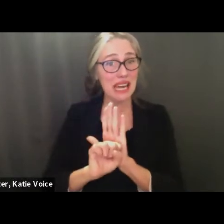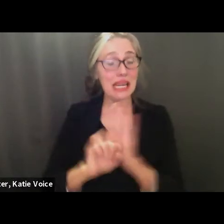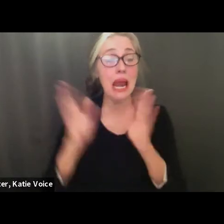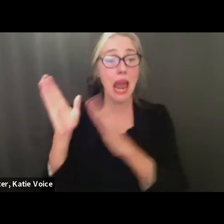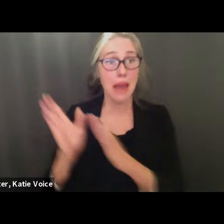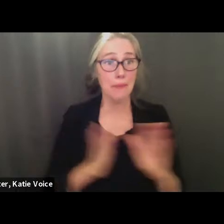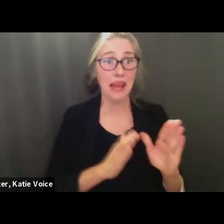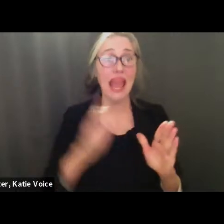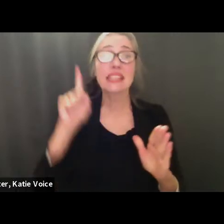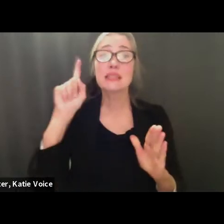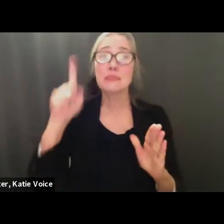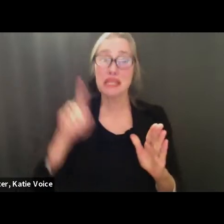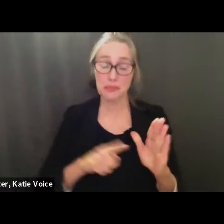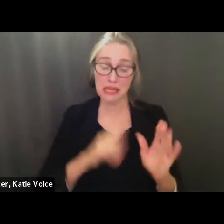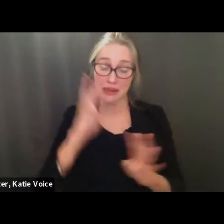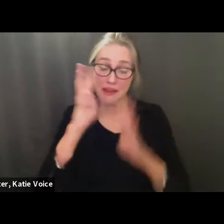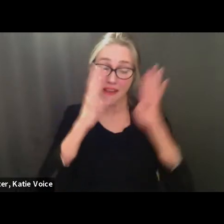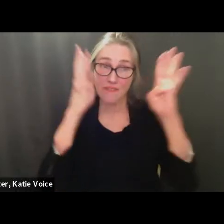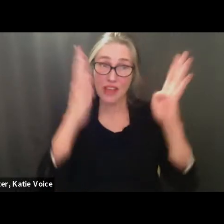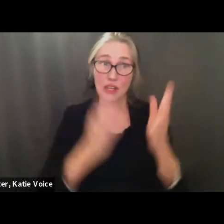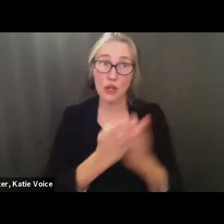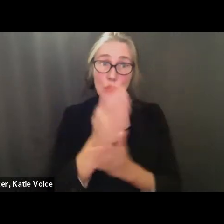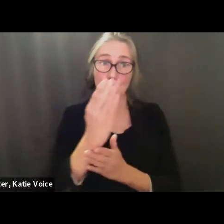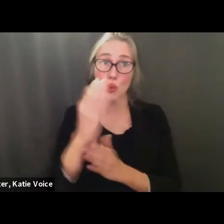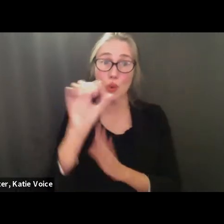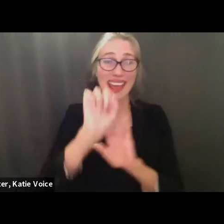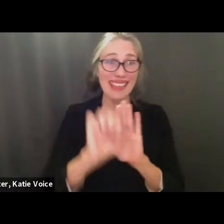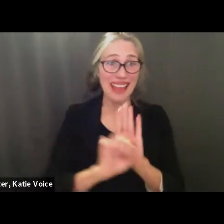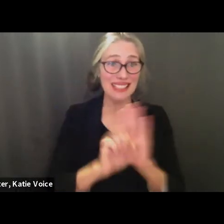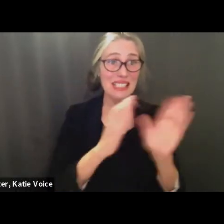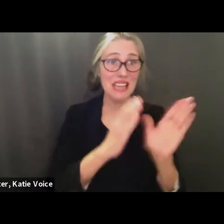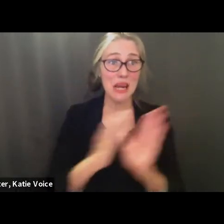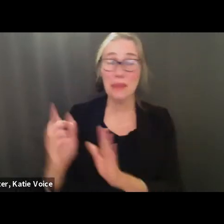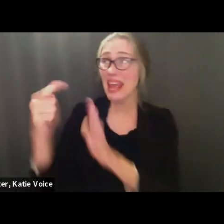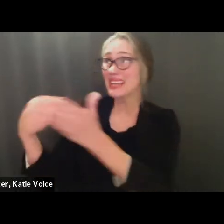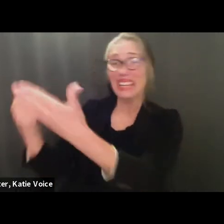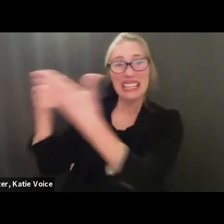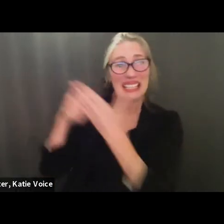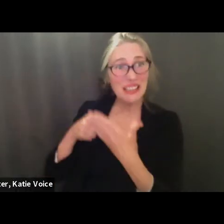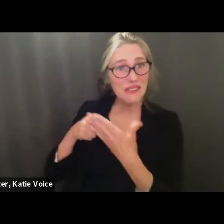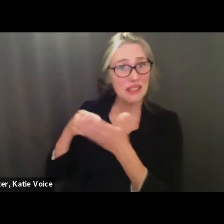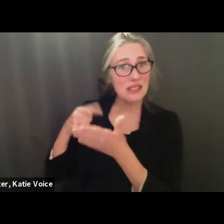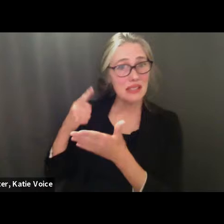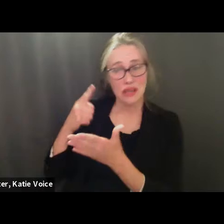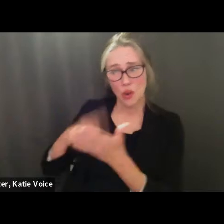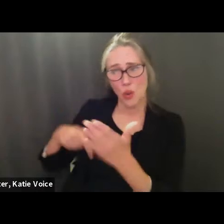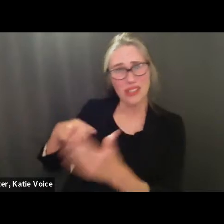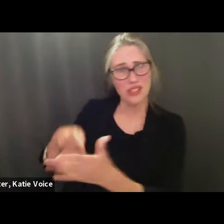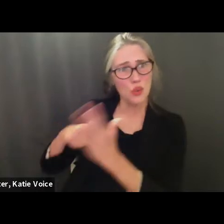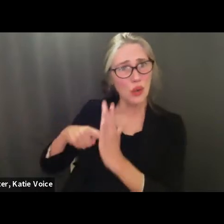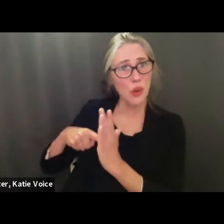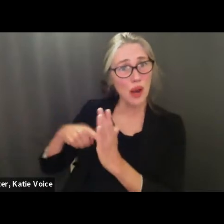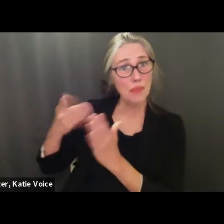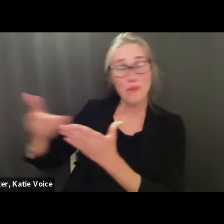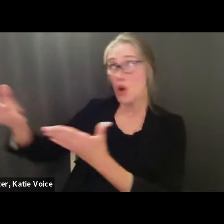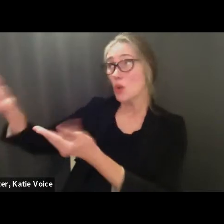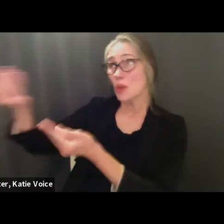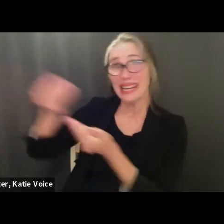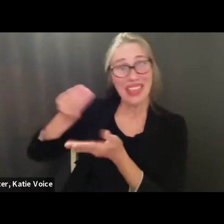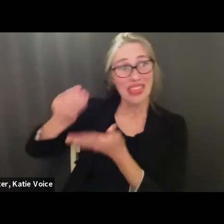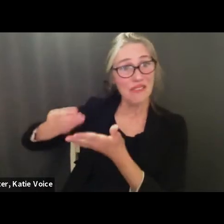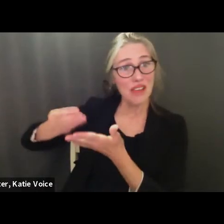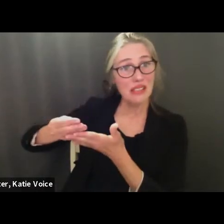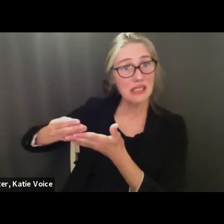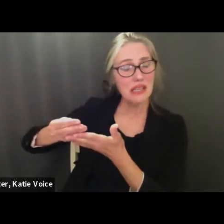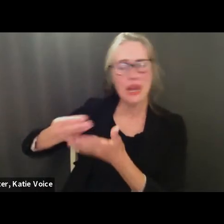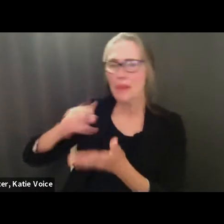published. I have not yet seen an agenda item or any type of plan for these funds. A big portion of this is, a